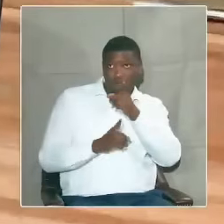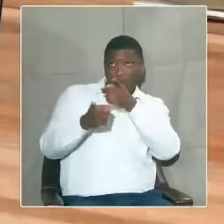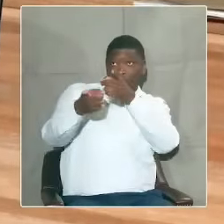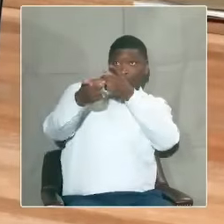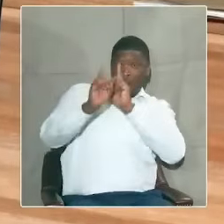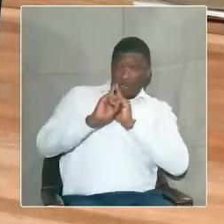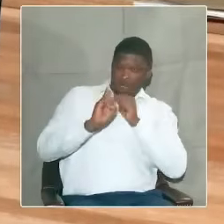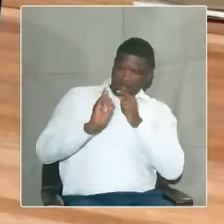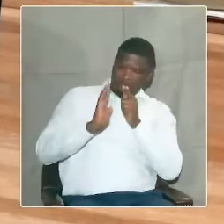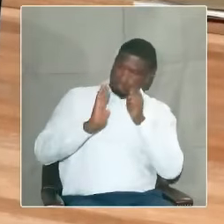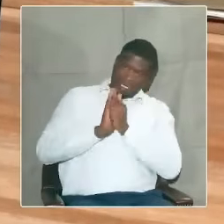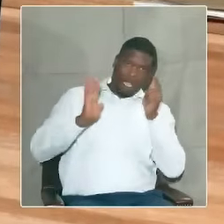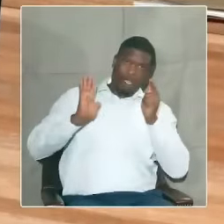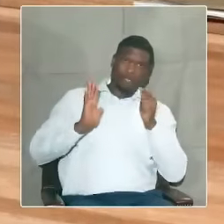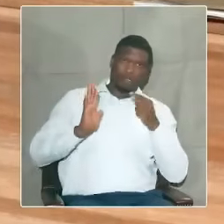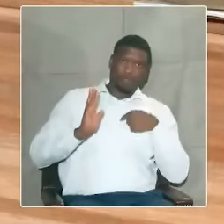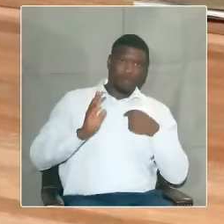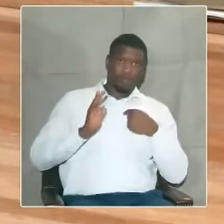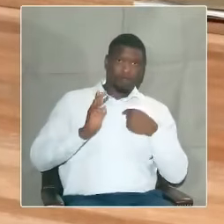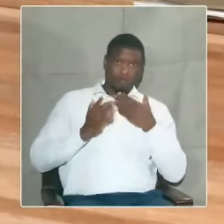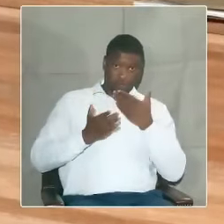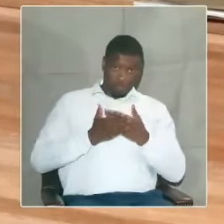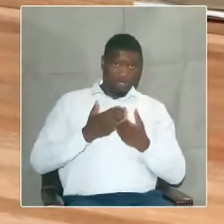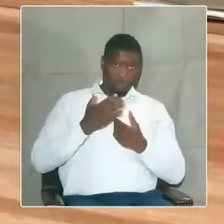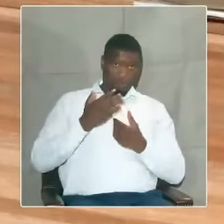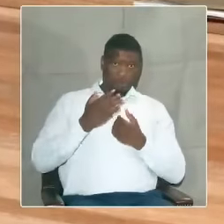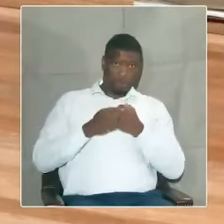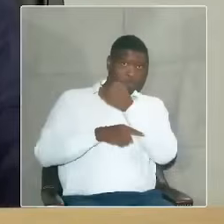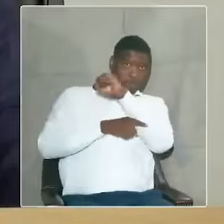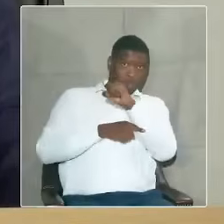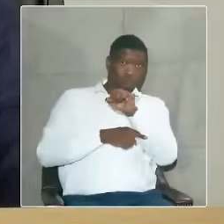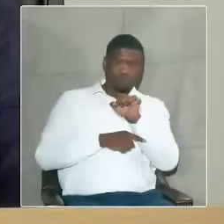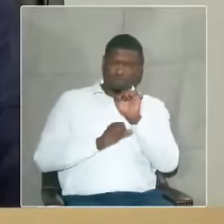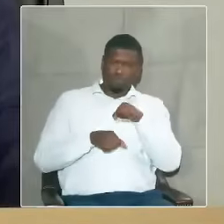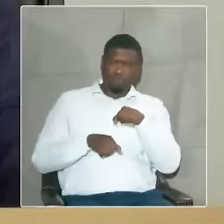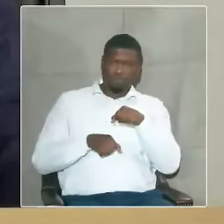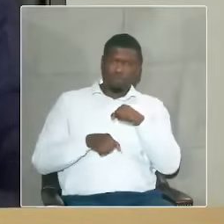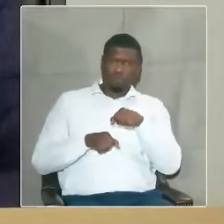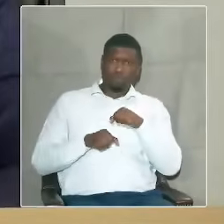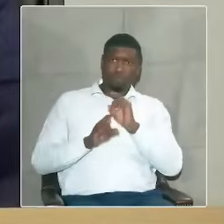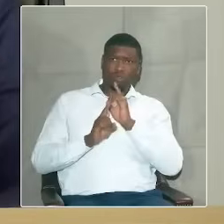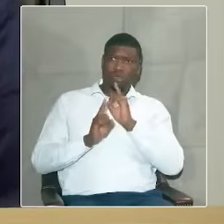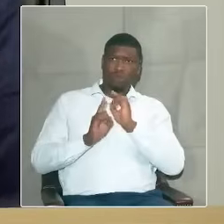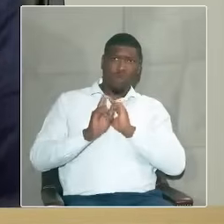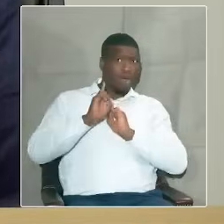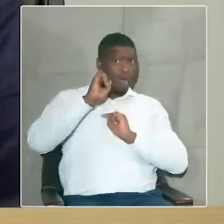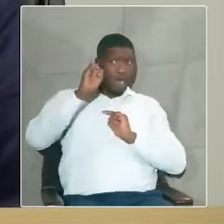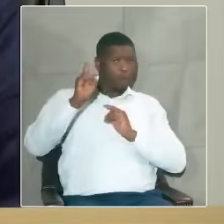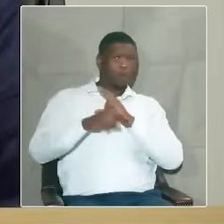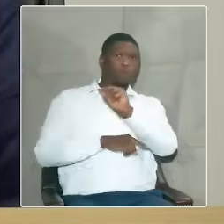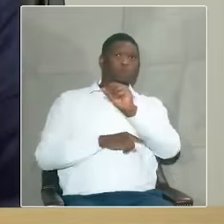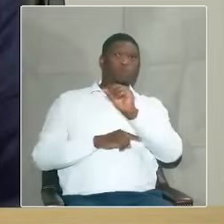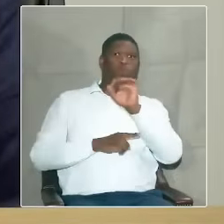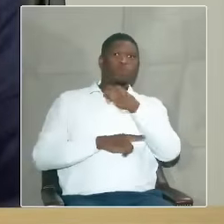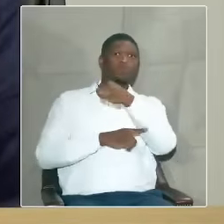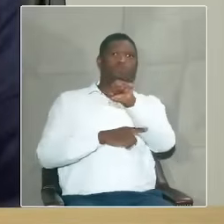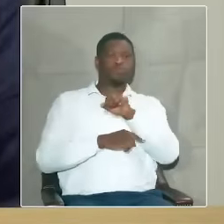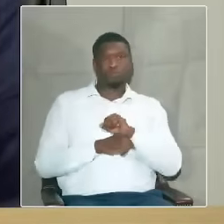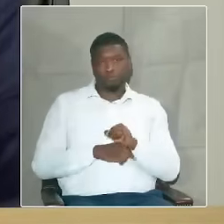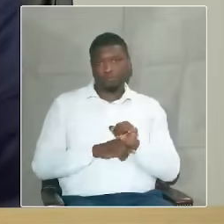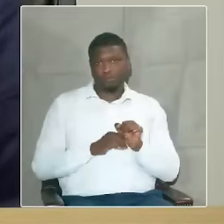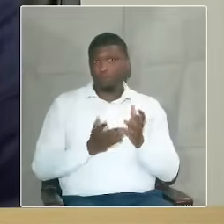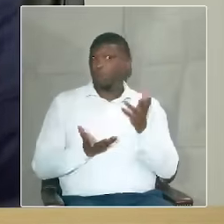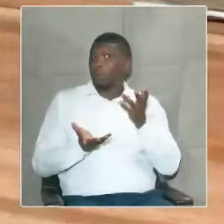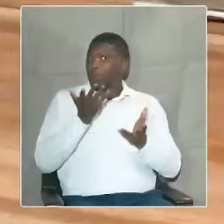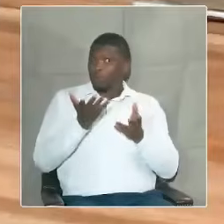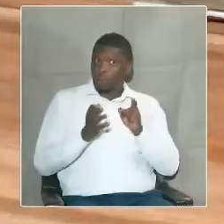an unlawful instruction by a minister, and you said no. And in light of the engagement, he says perhaps you should have qualified